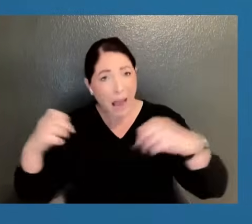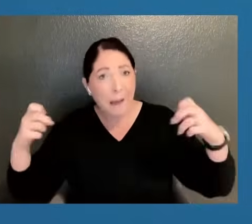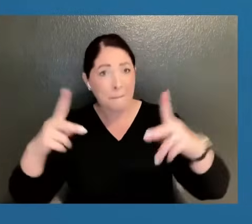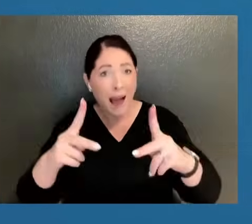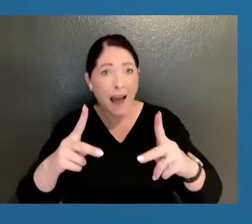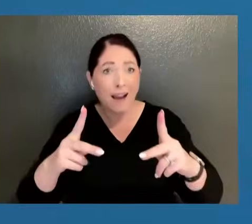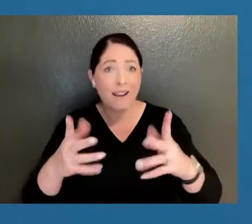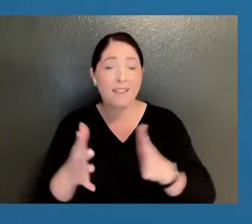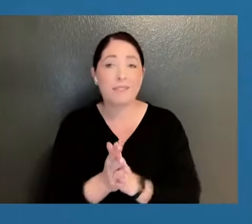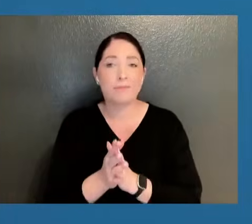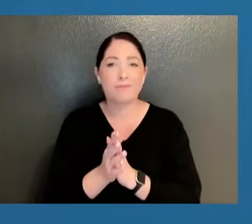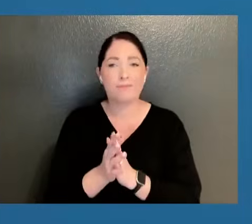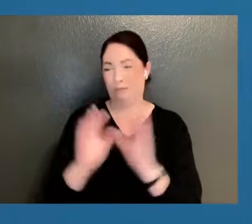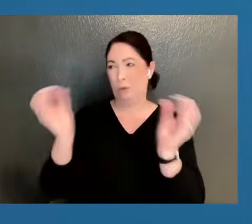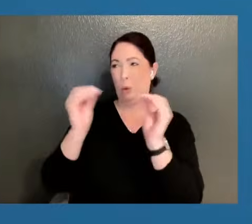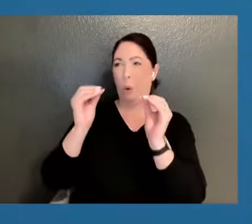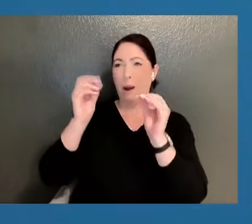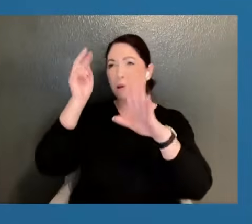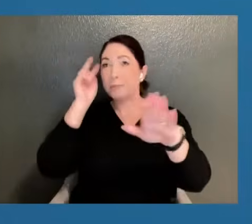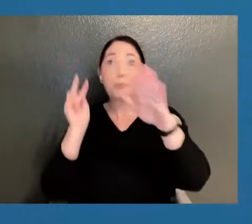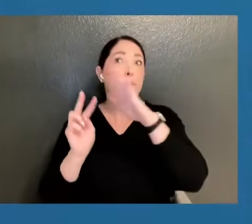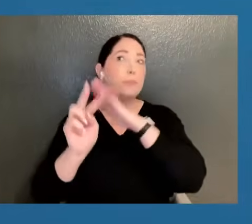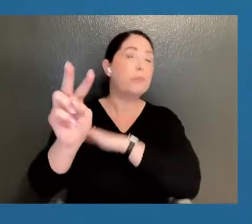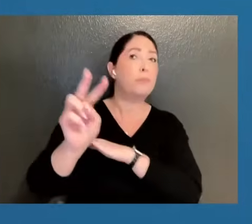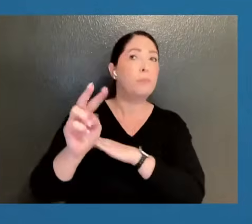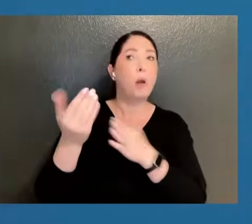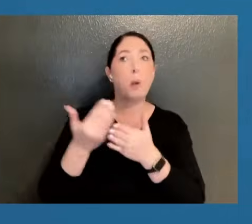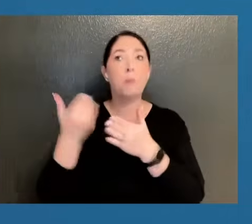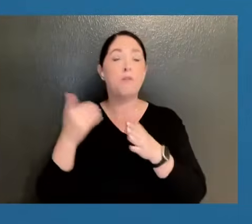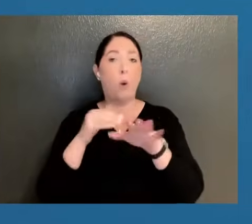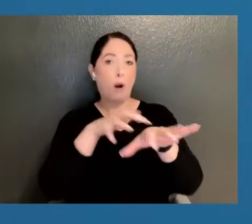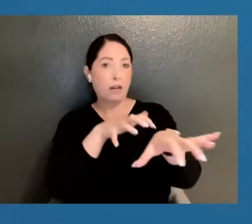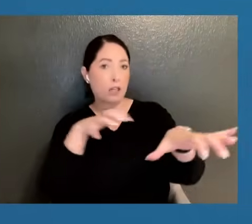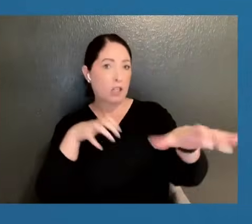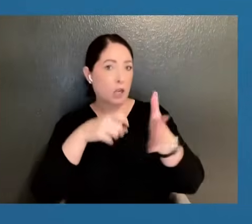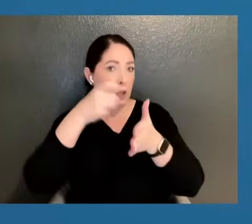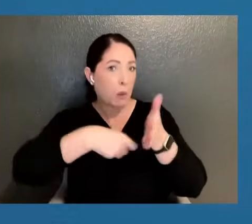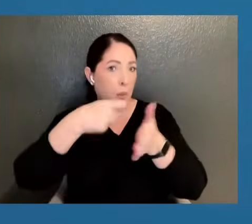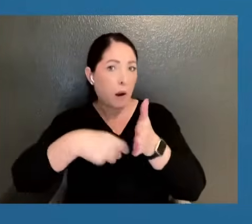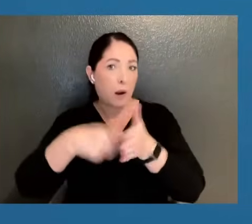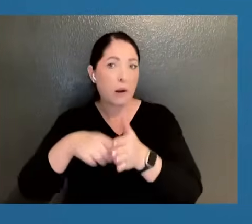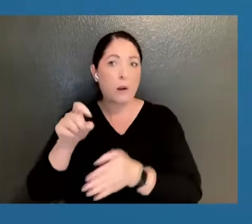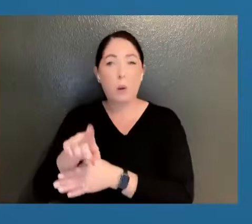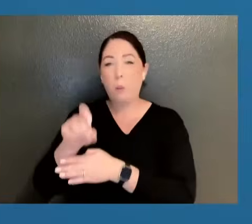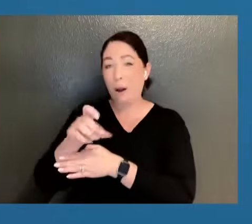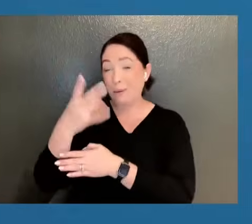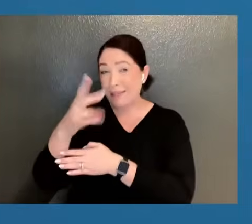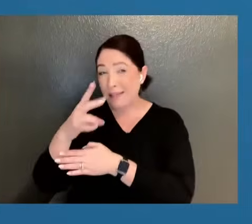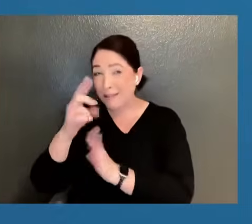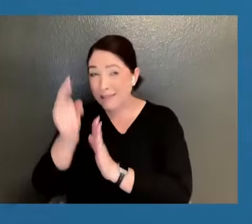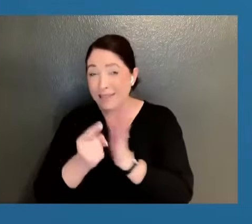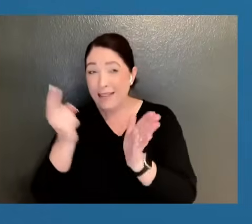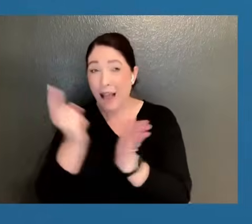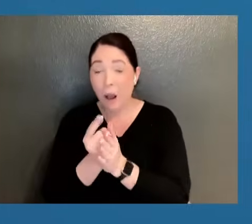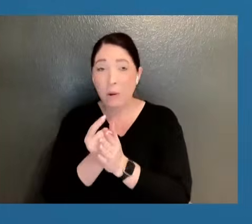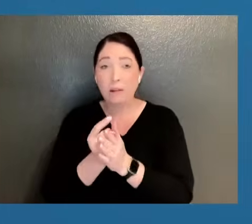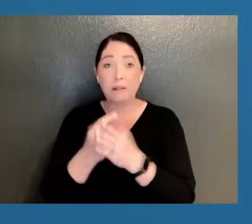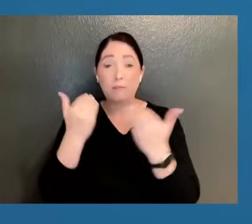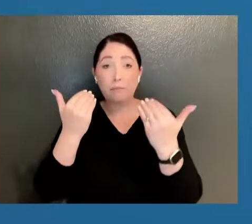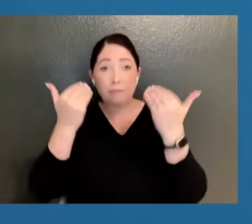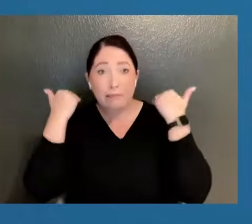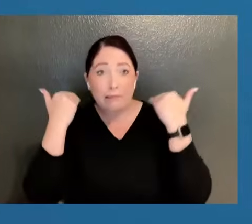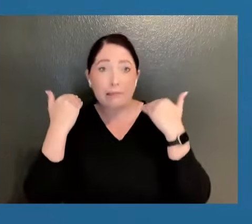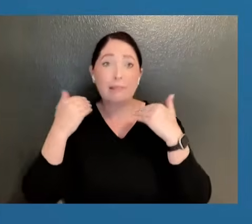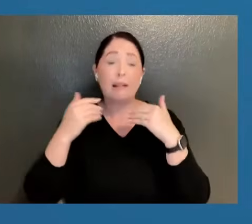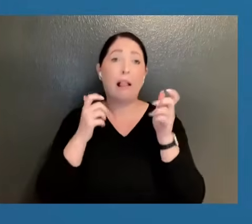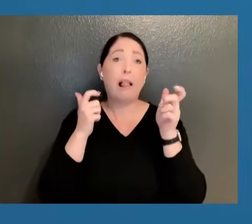could have predicted that before congestion pricing, about 117 hours were lost commuting for New Yorkers, just stuck